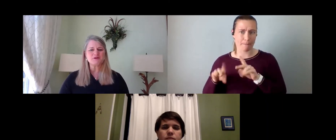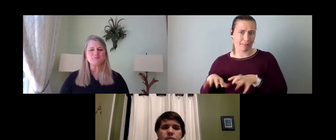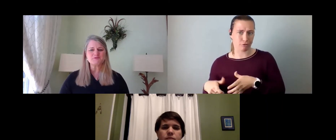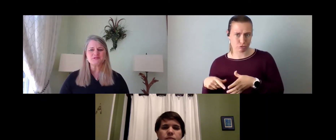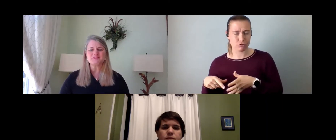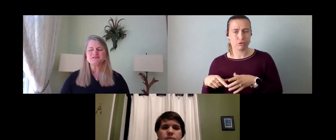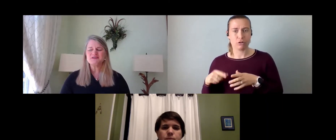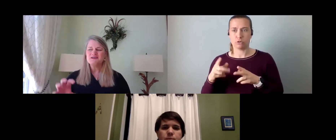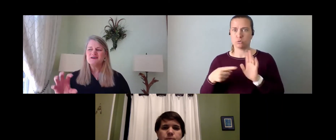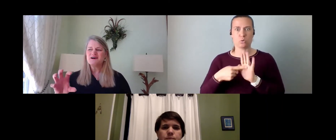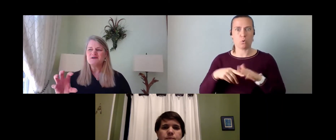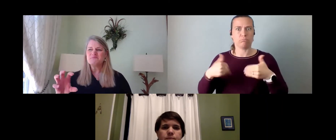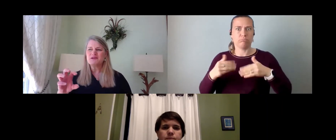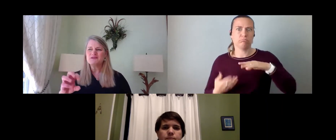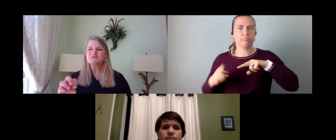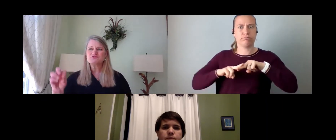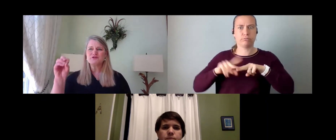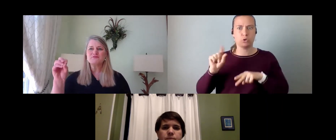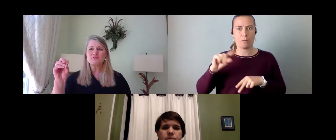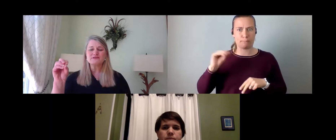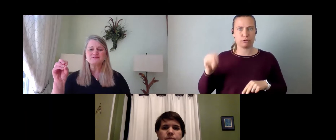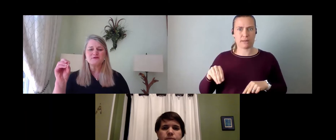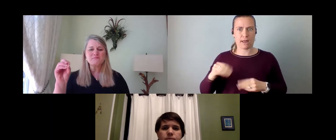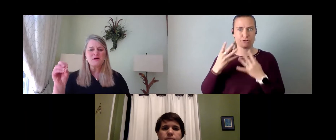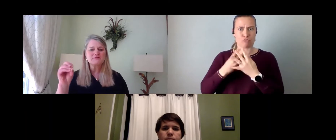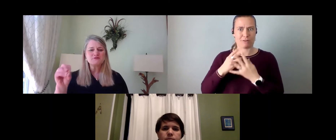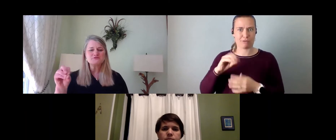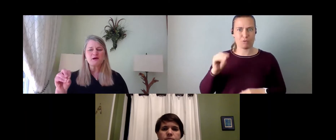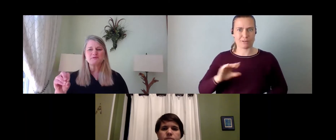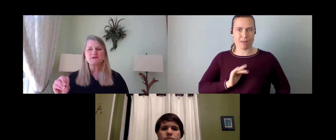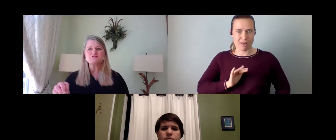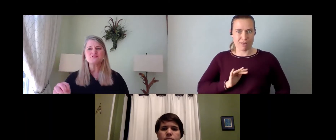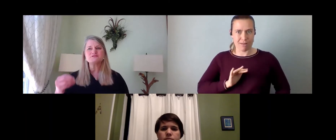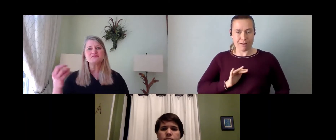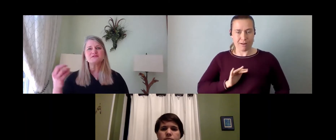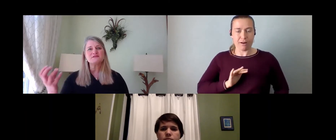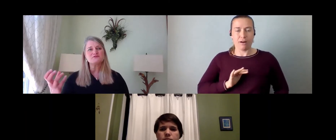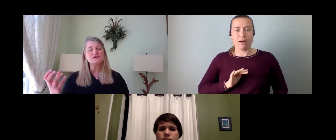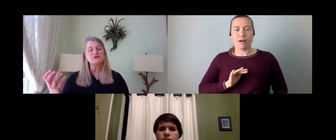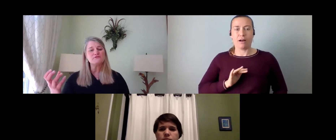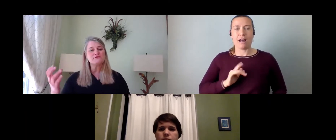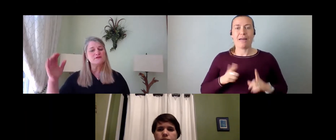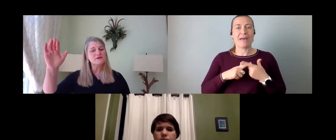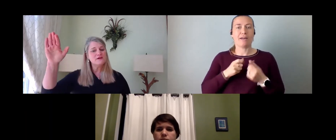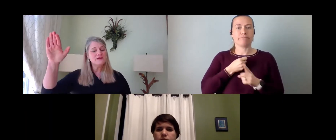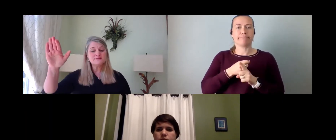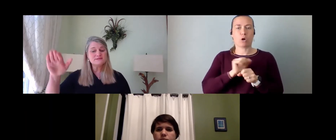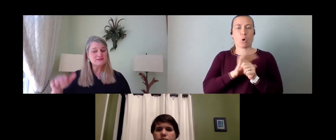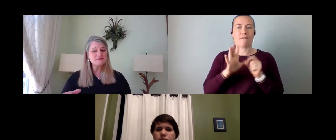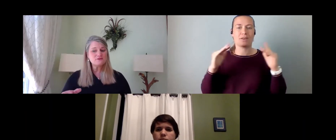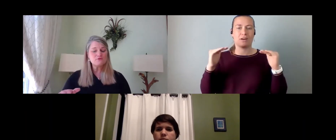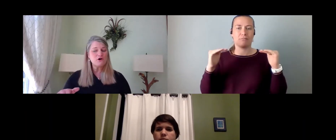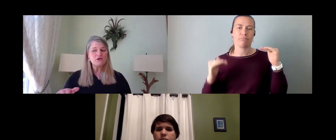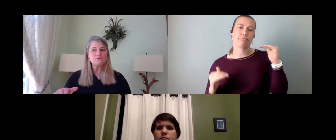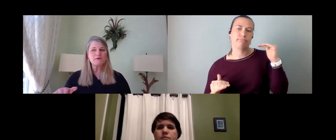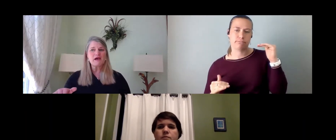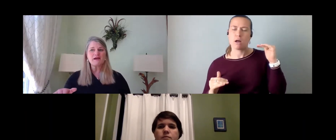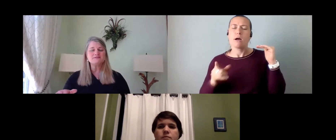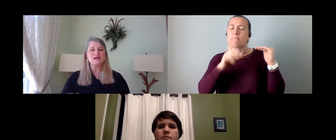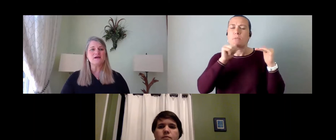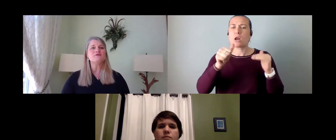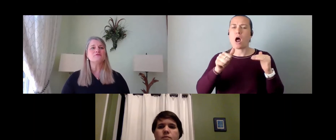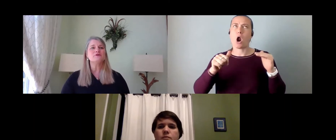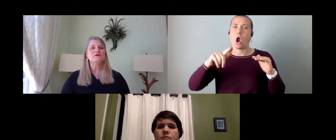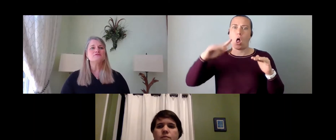about 20% in screening rates among those populations. And then during COVID, it didn't go all the way